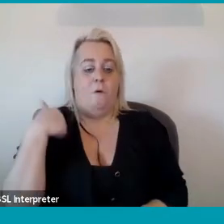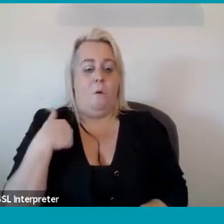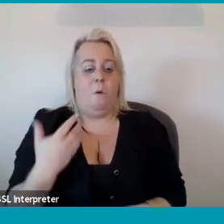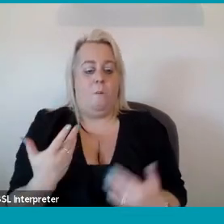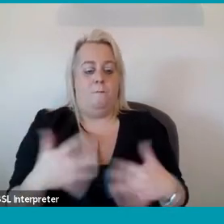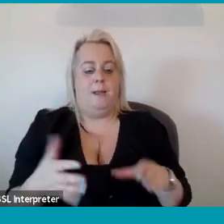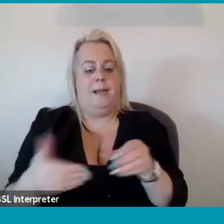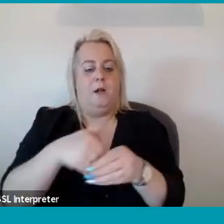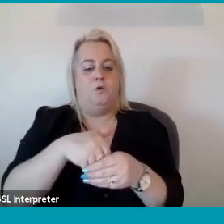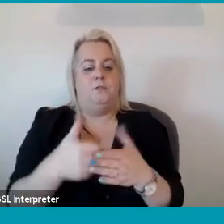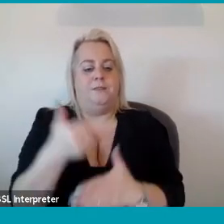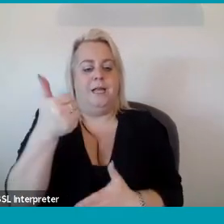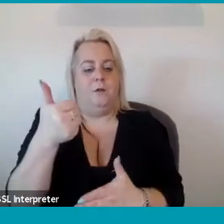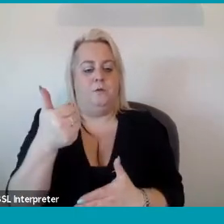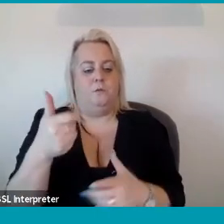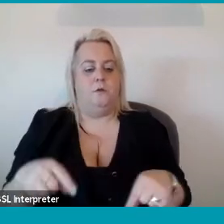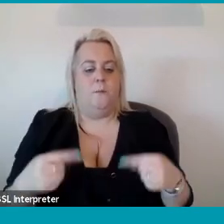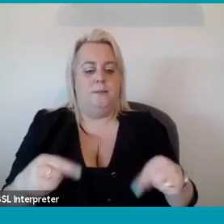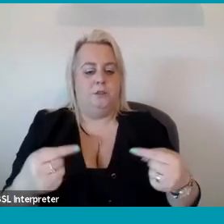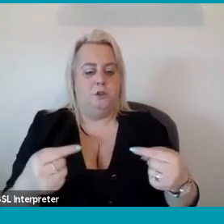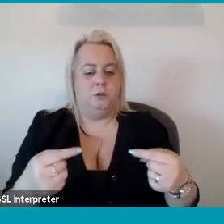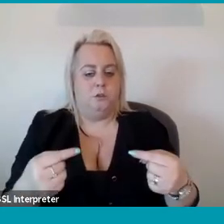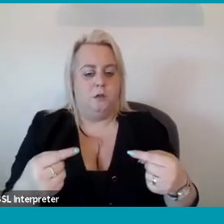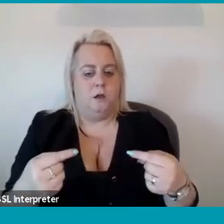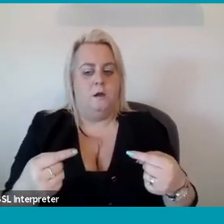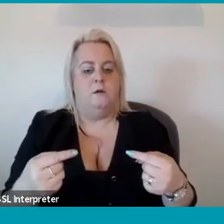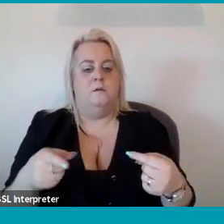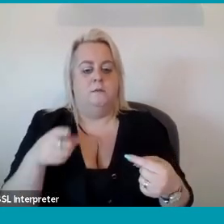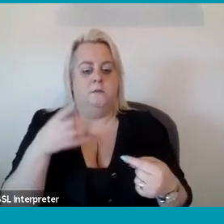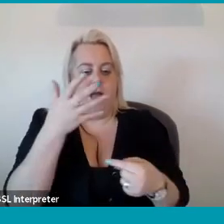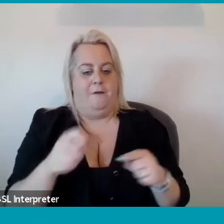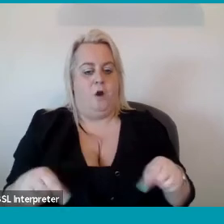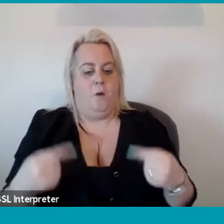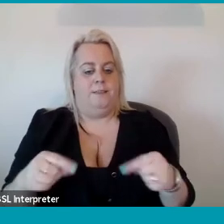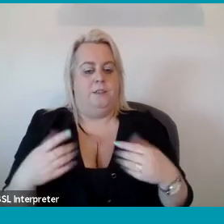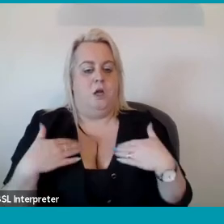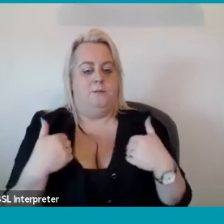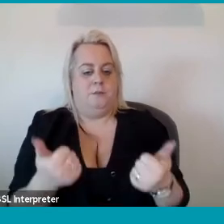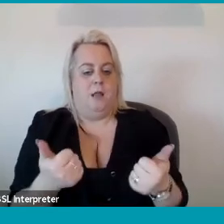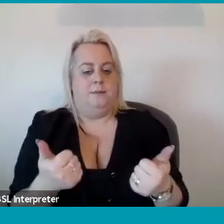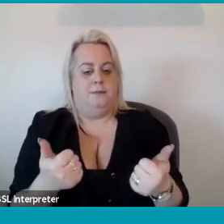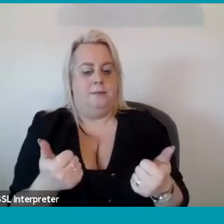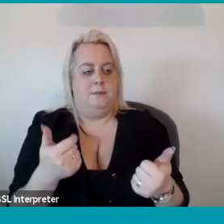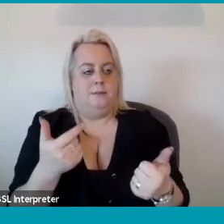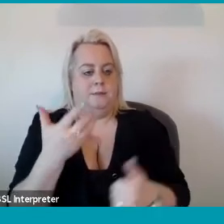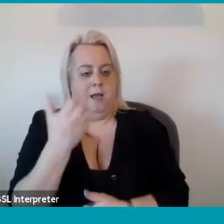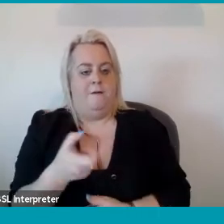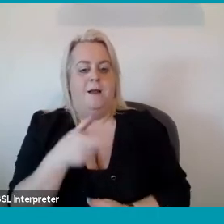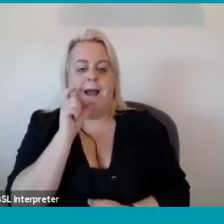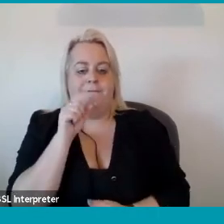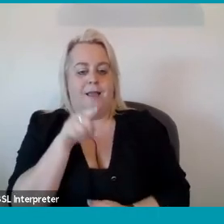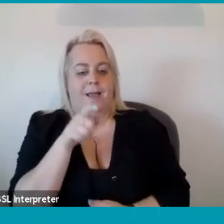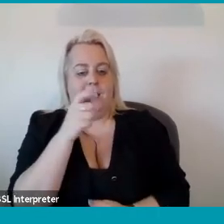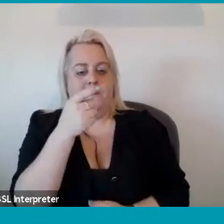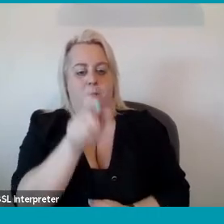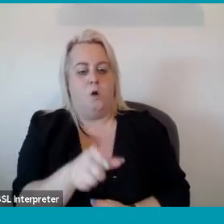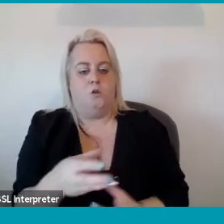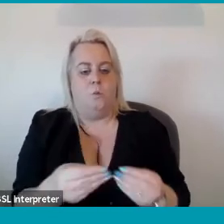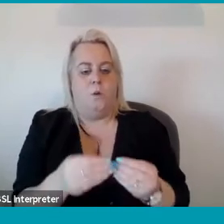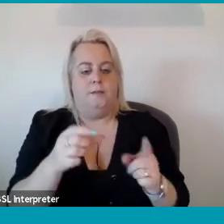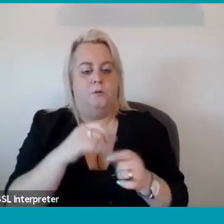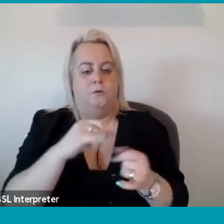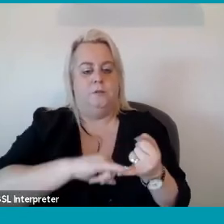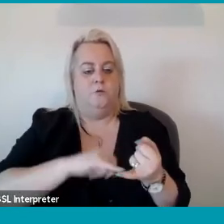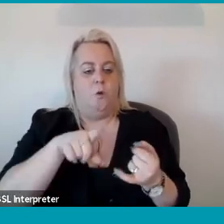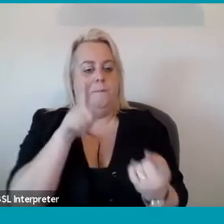competitions, and one of the competitions was around hospitality. And there was a cafe, and there was a young man with Down syndrome who was a meter and